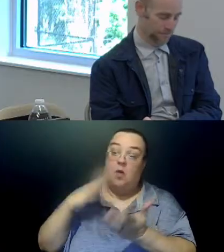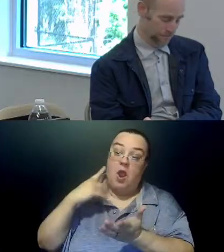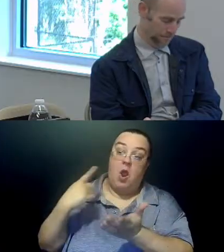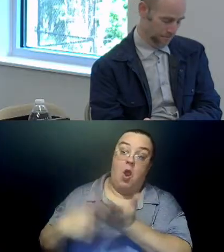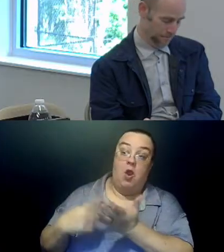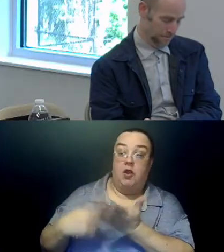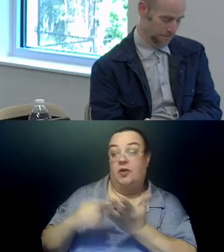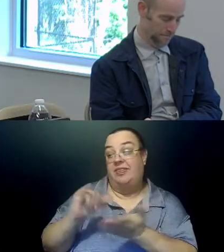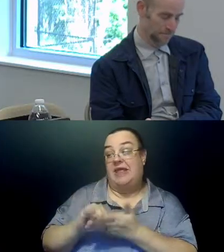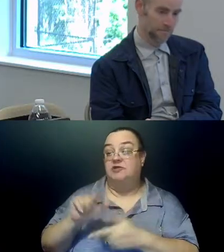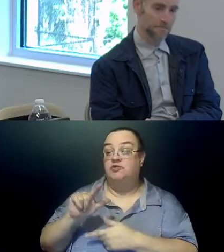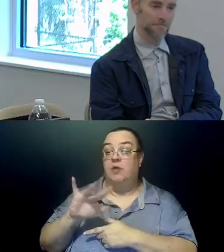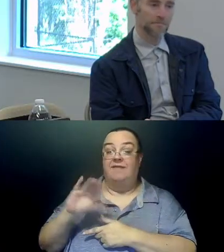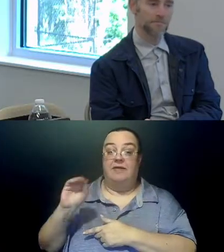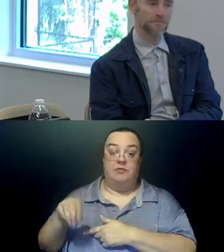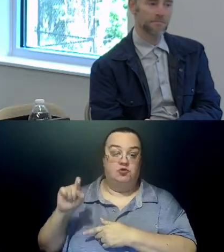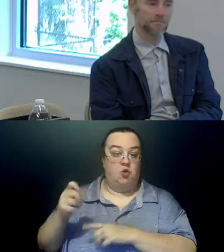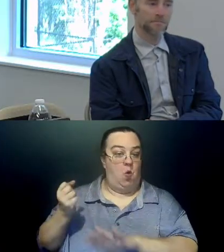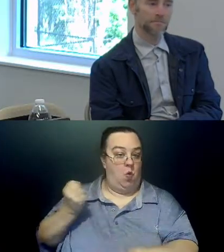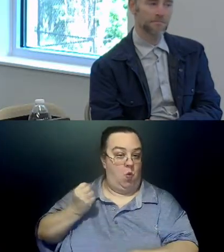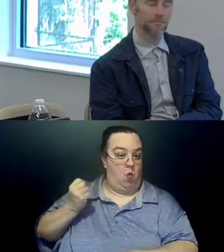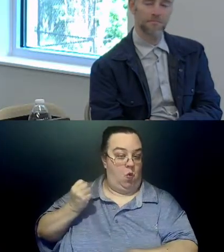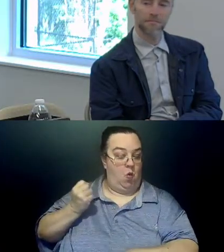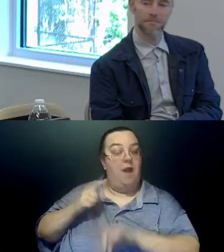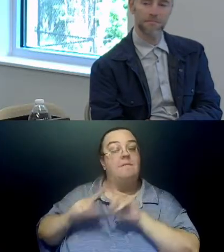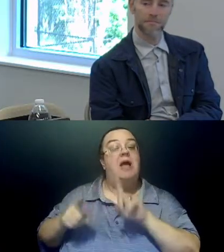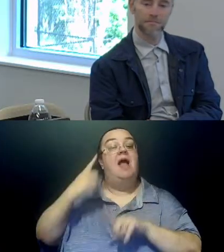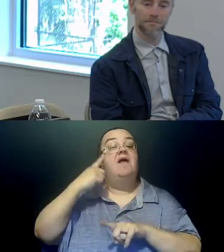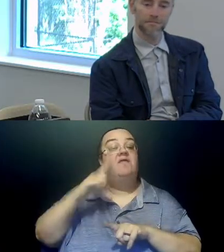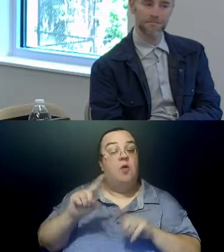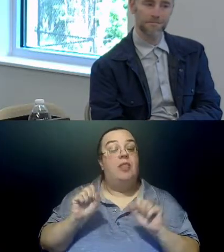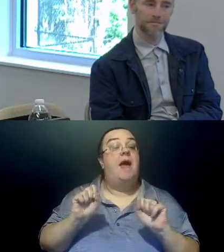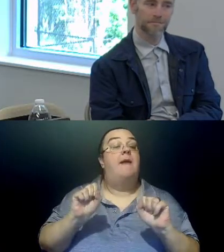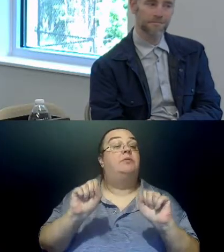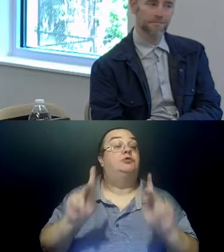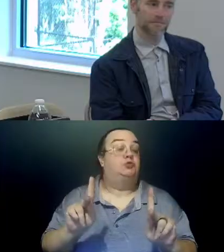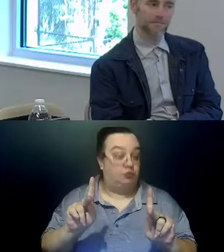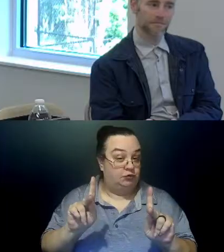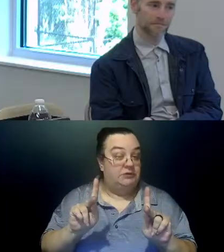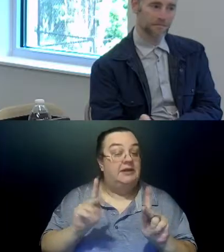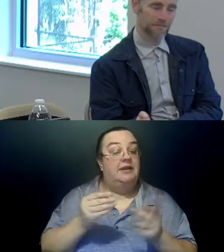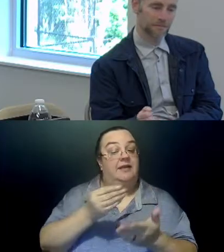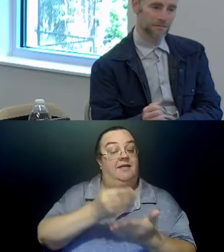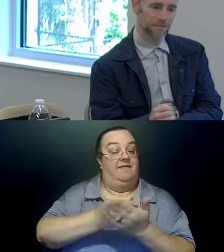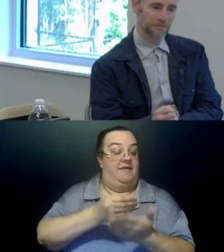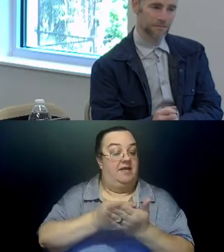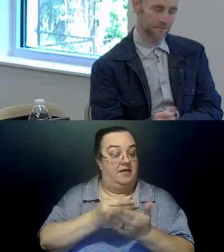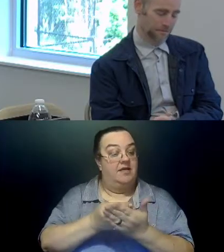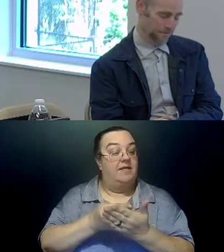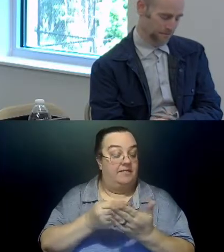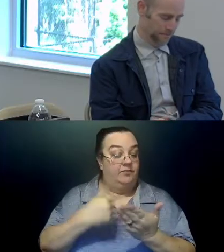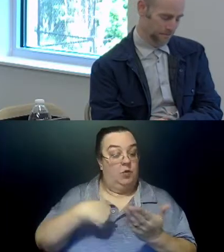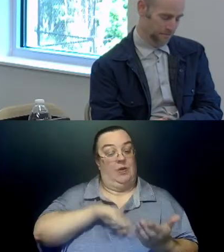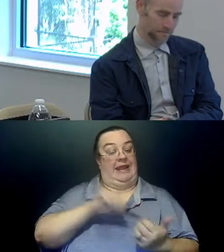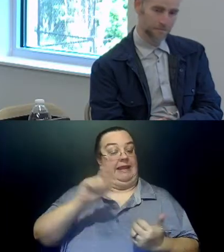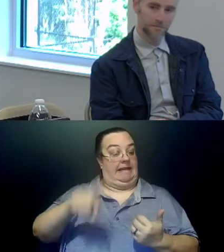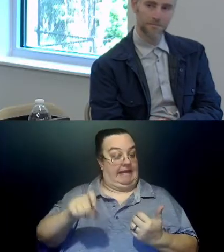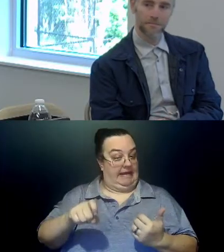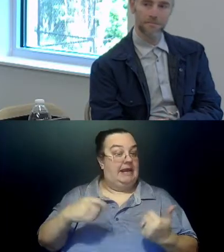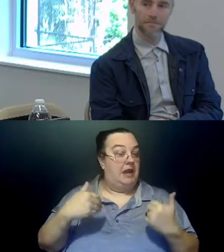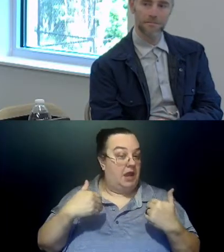25% that we should be holding in reserve, but for the opportunity fund that we need to have in order